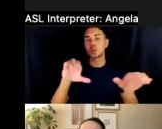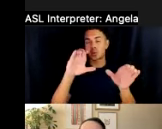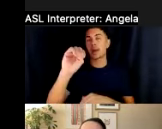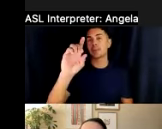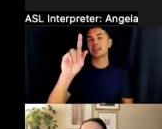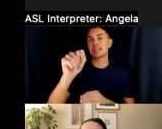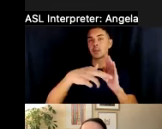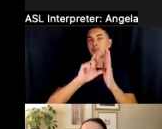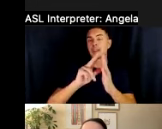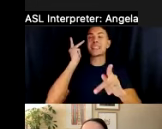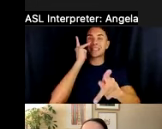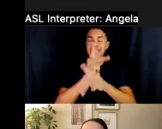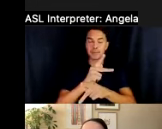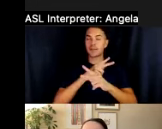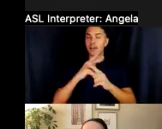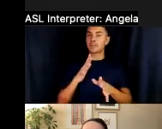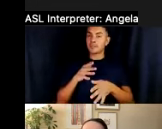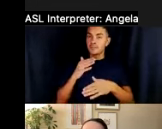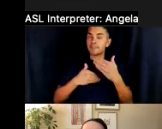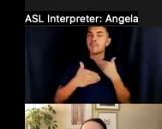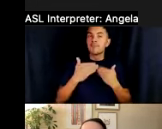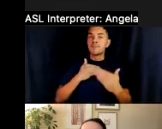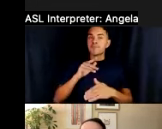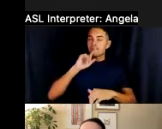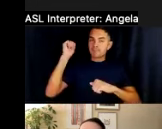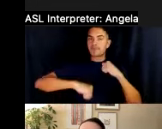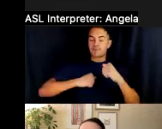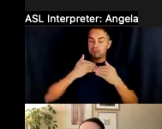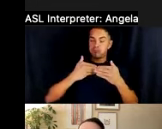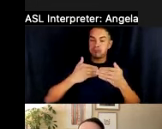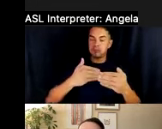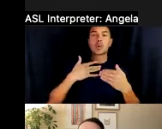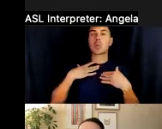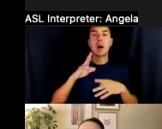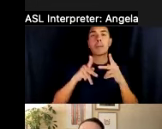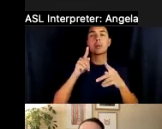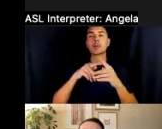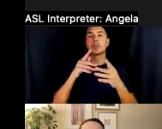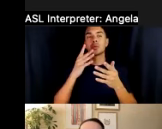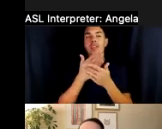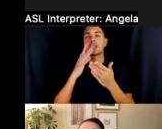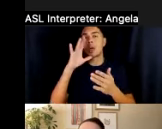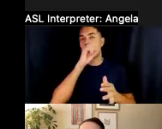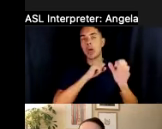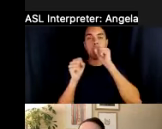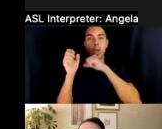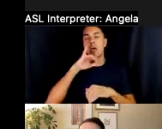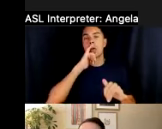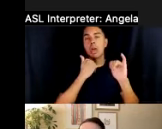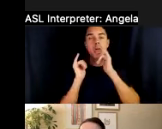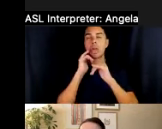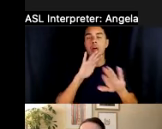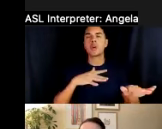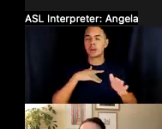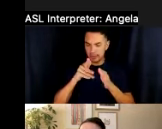keep a rigorous standard of care and make sure that folks are not slipping through the cracks. For example, perhaps someone wants